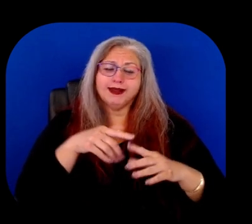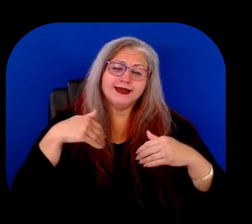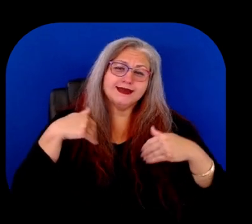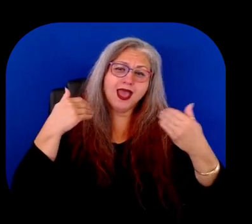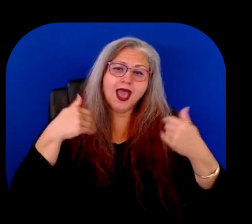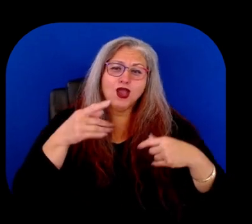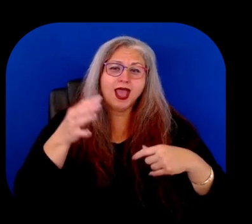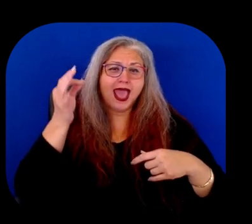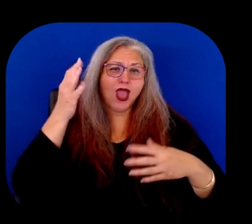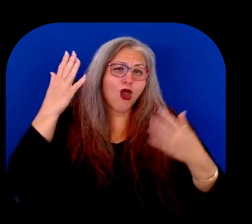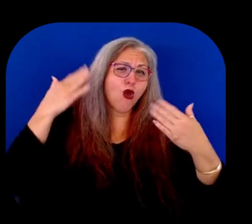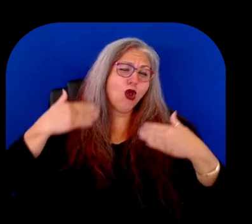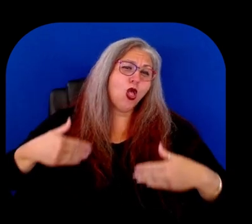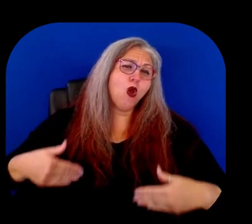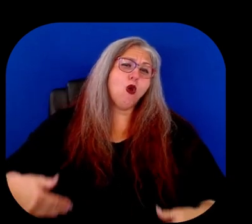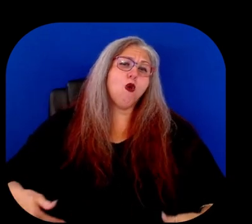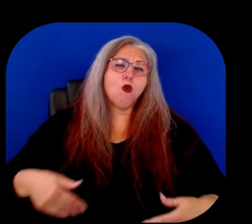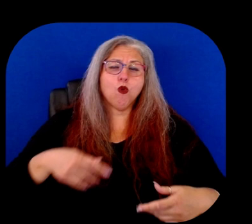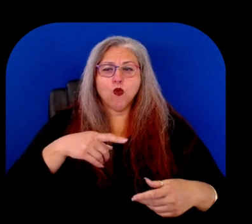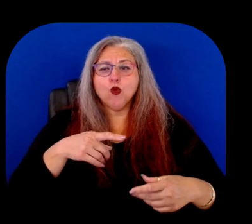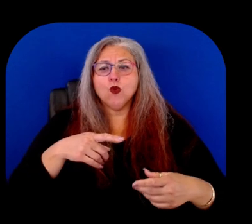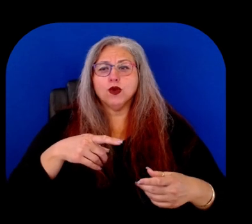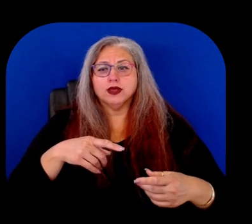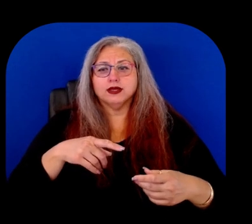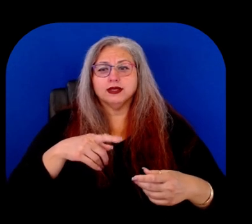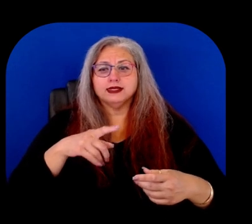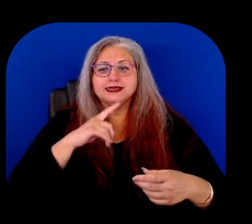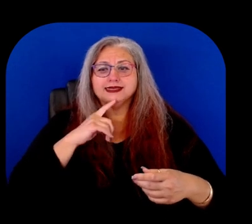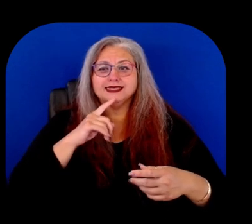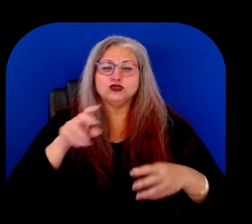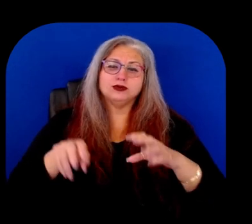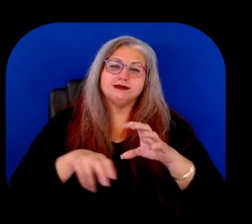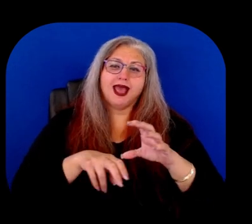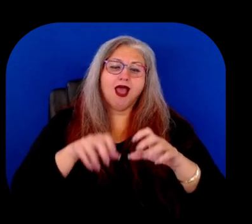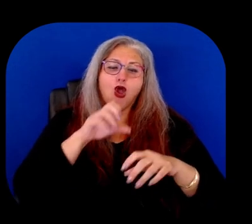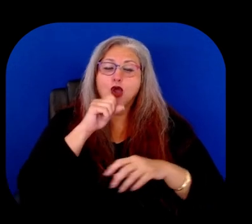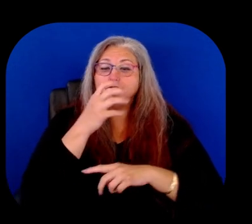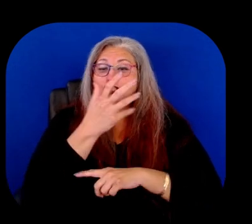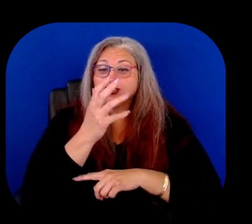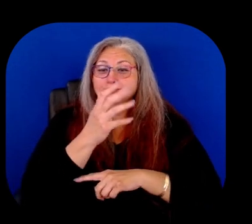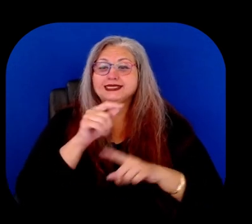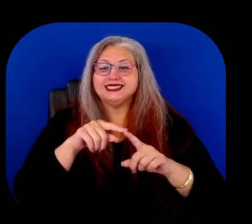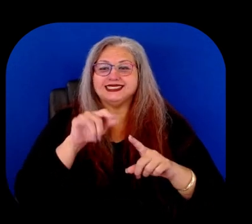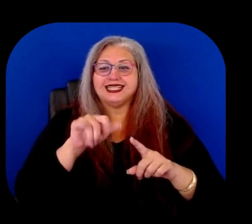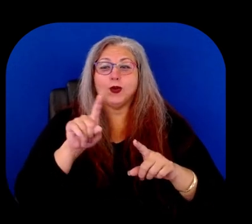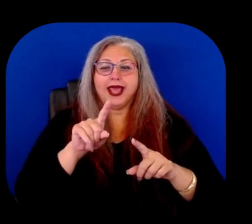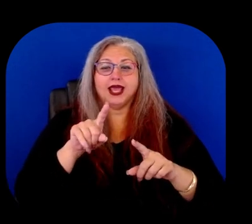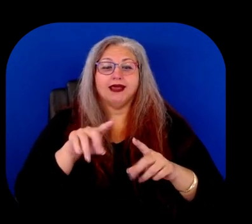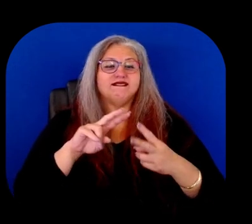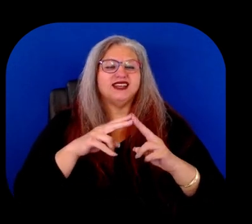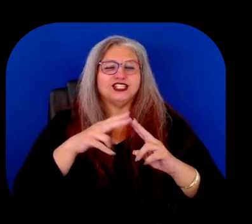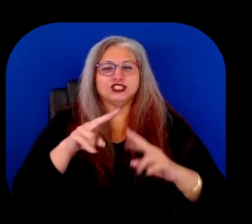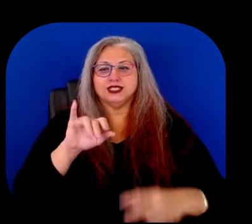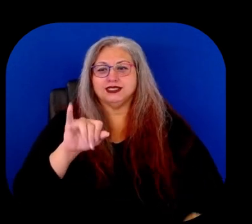young with her long hair and underneath the orange tree. And this is in the village